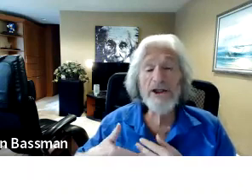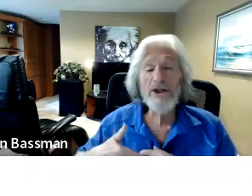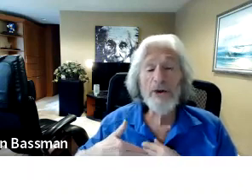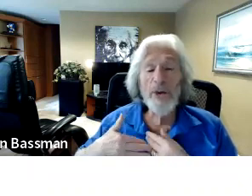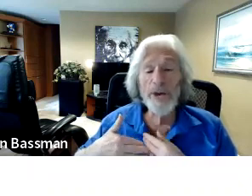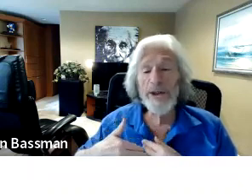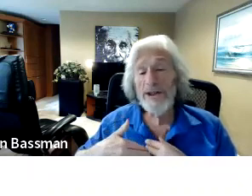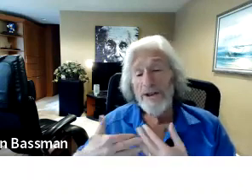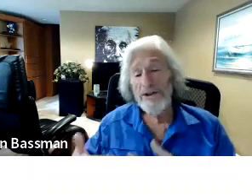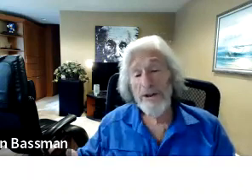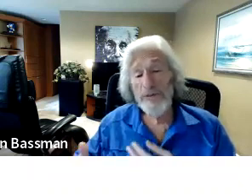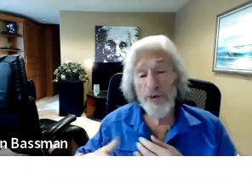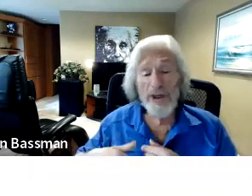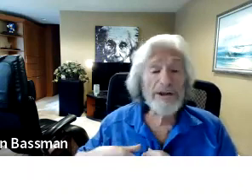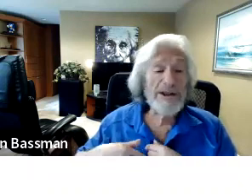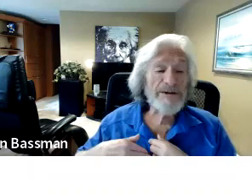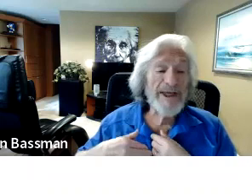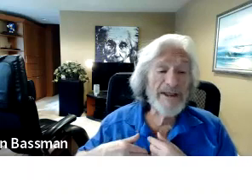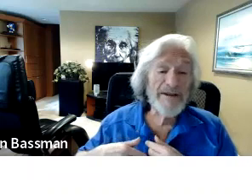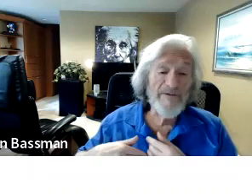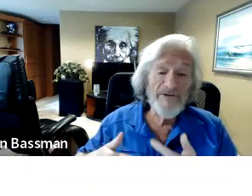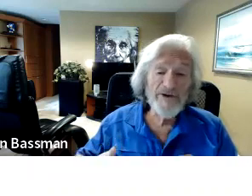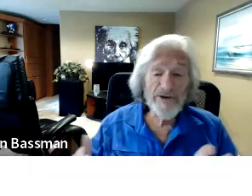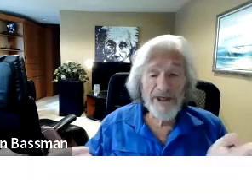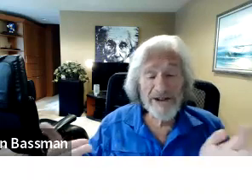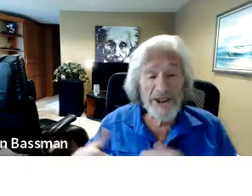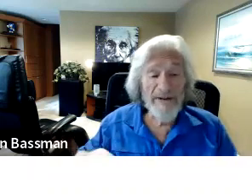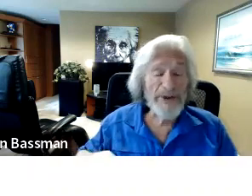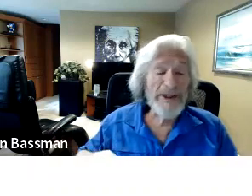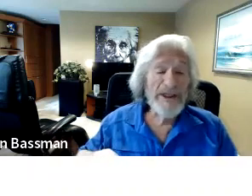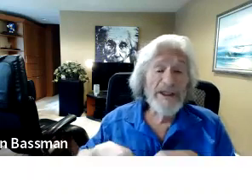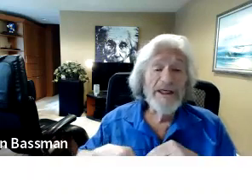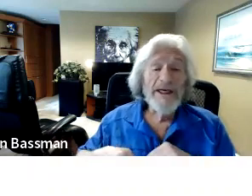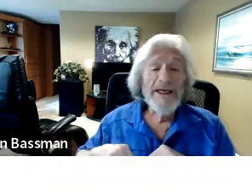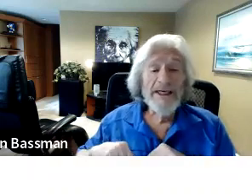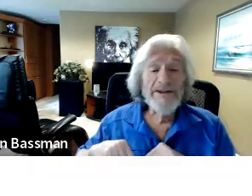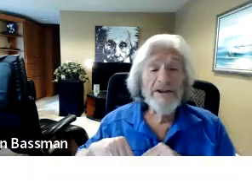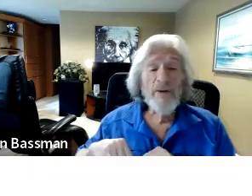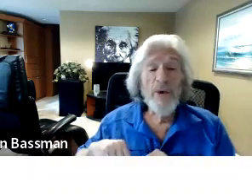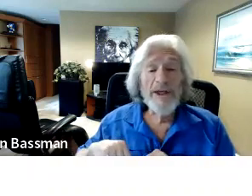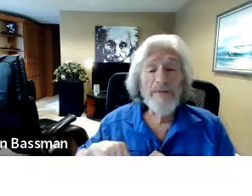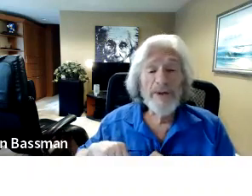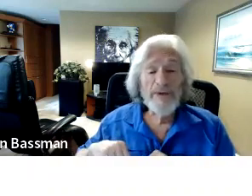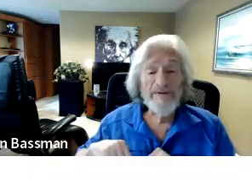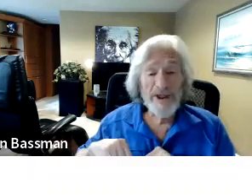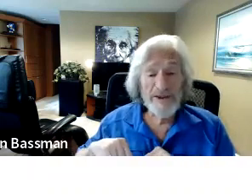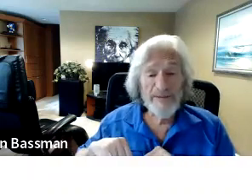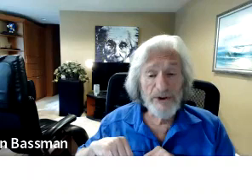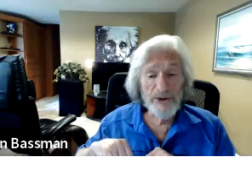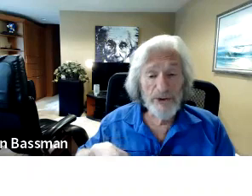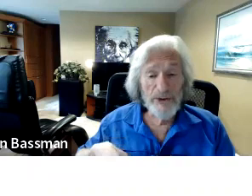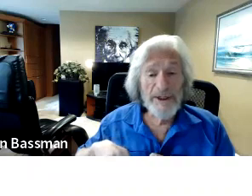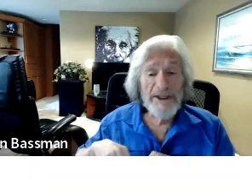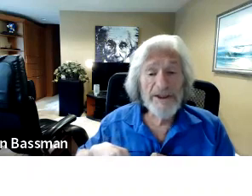electroshock or some drug that is making them feel like a zombie. And what the people have signed